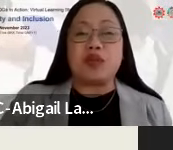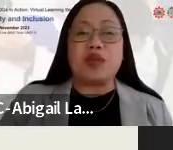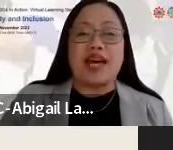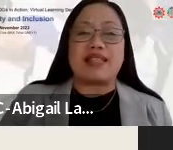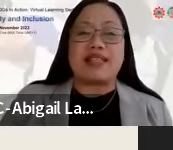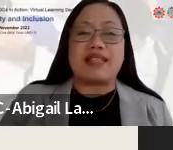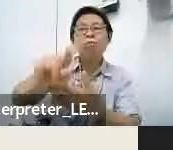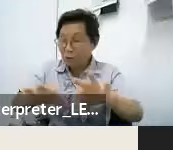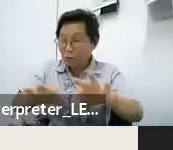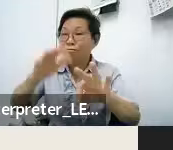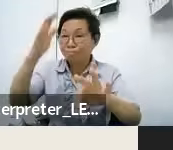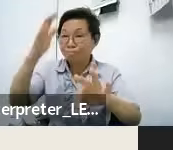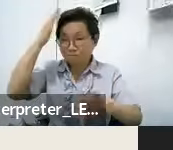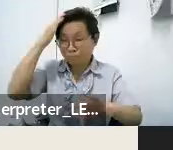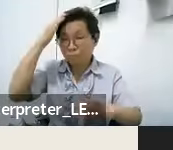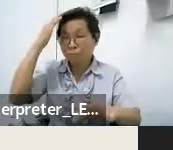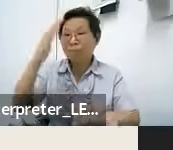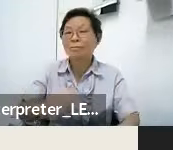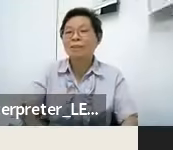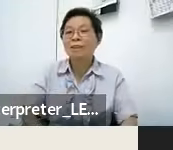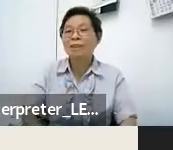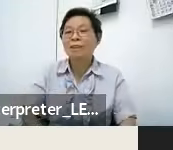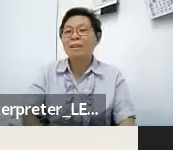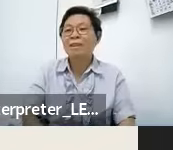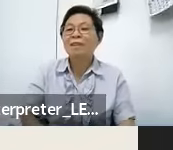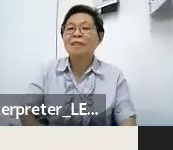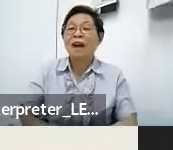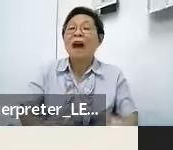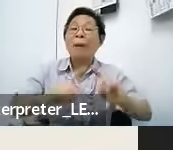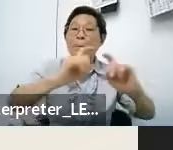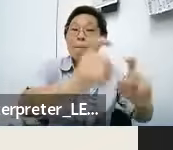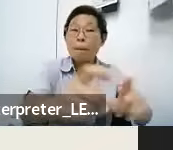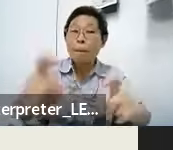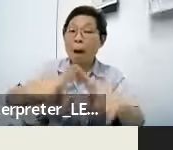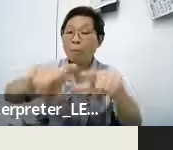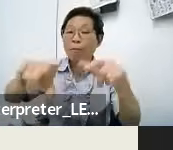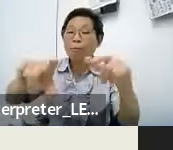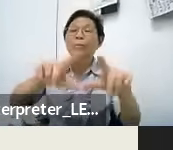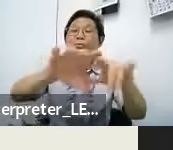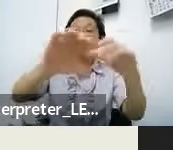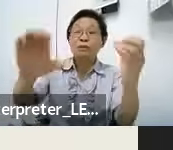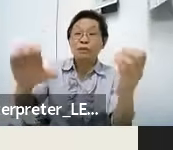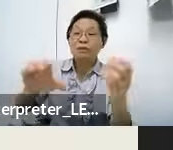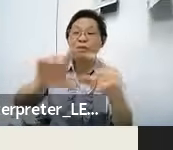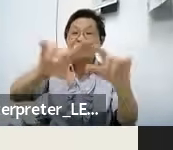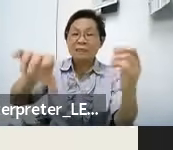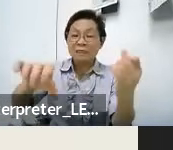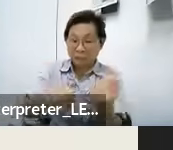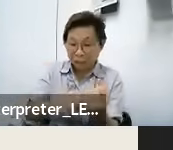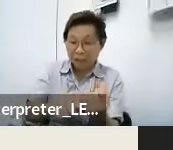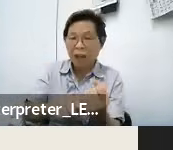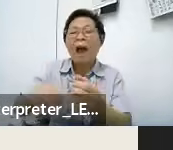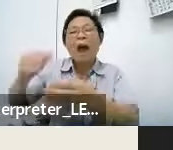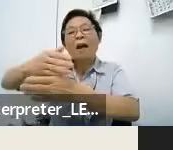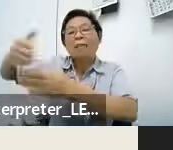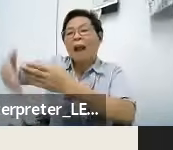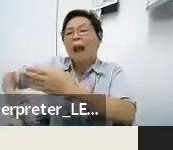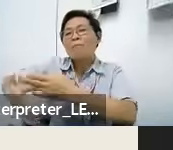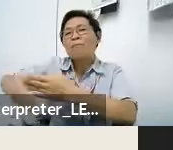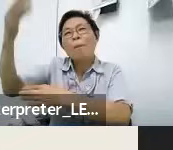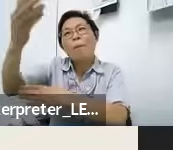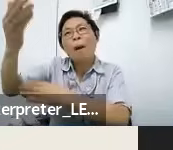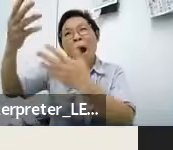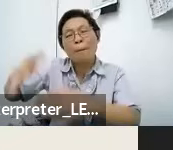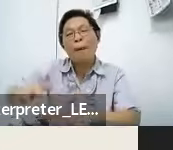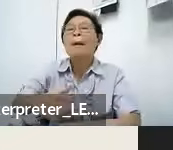know too that the issuance of e-certificate will be presented at the end of our session. So do stay